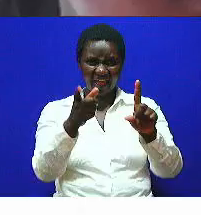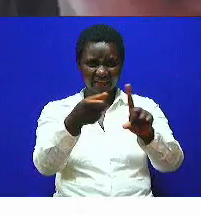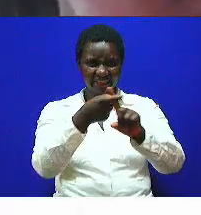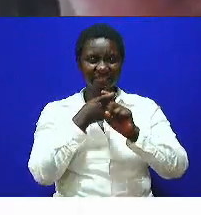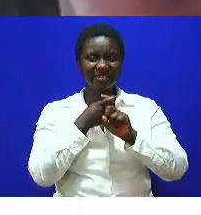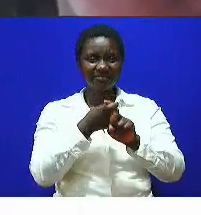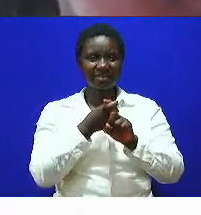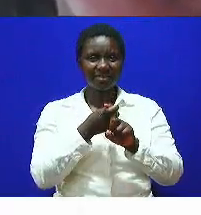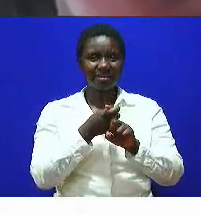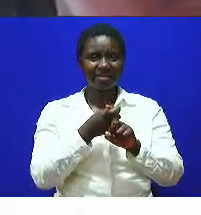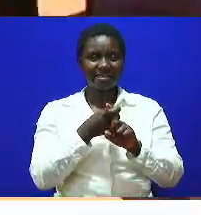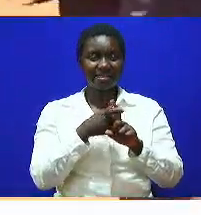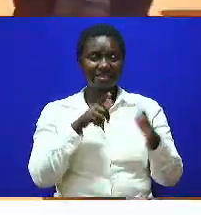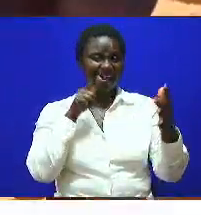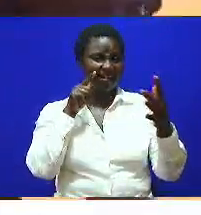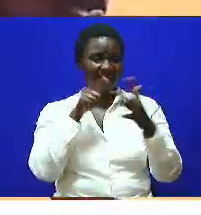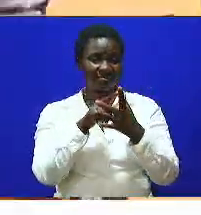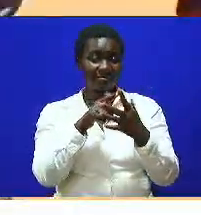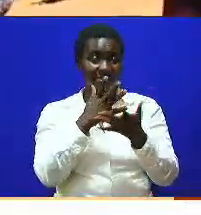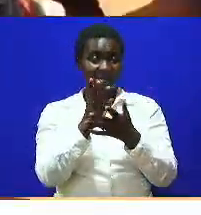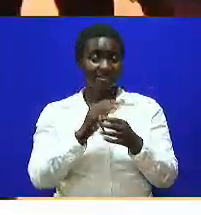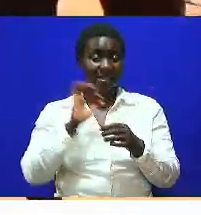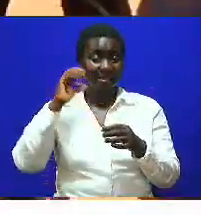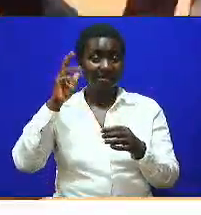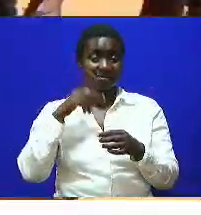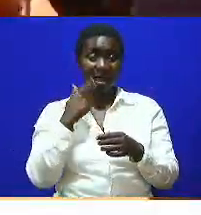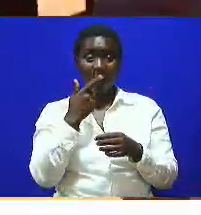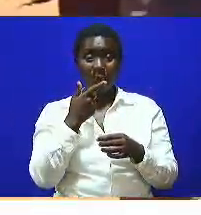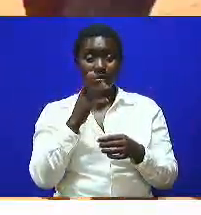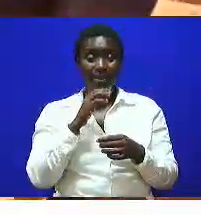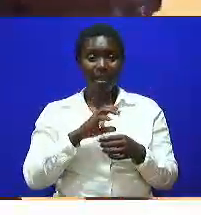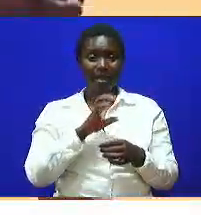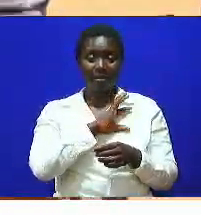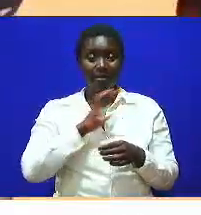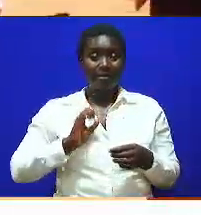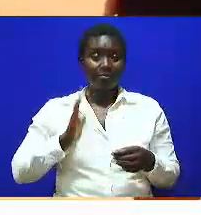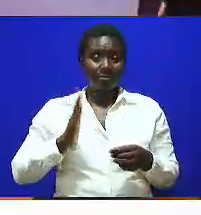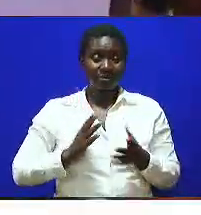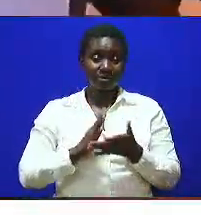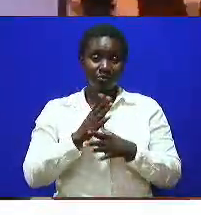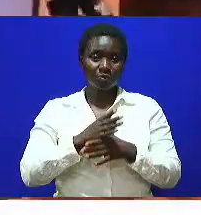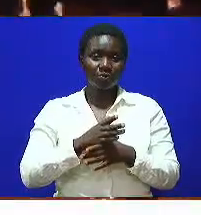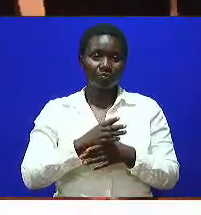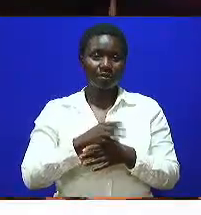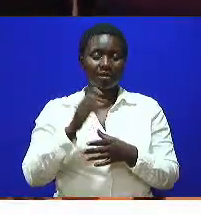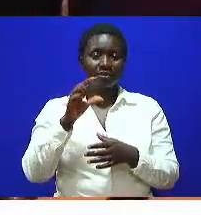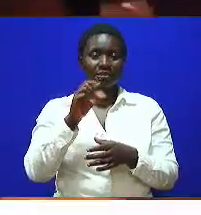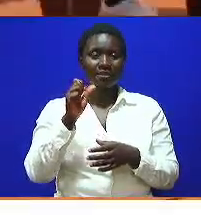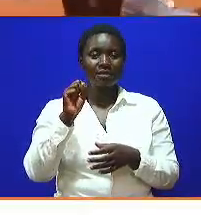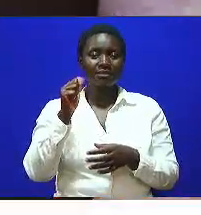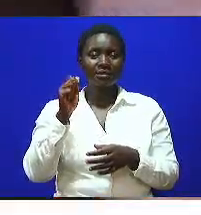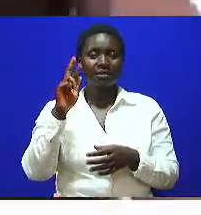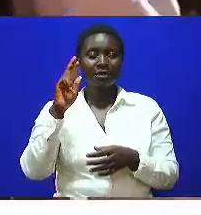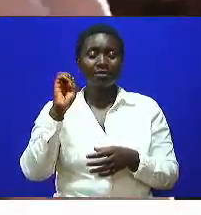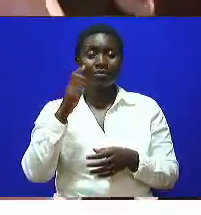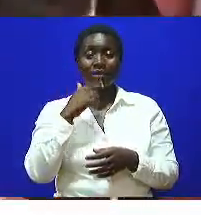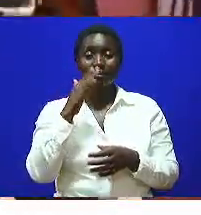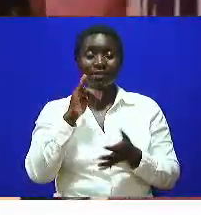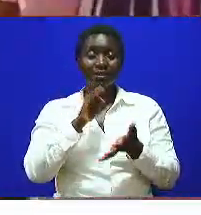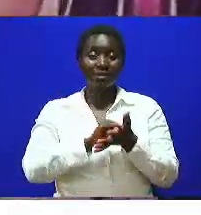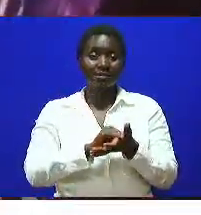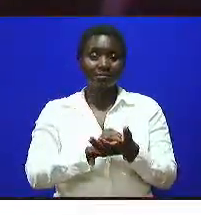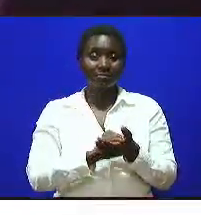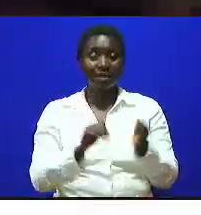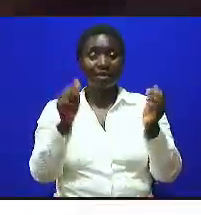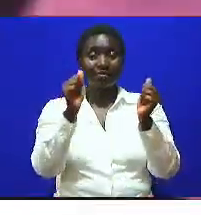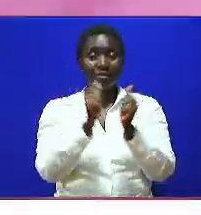desired goals as a county. Ensemo ya bisiyomo county commissioner gwetera Bernard Gisore ni gatya birebuna ni goba kubatera